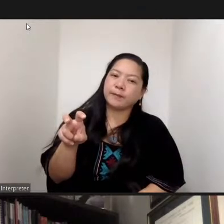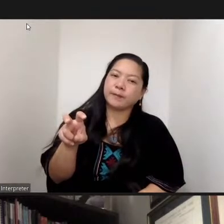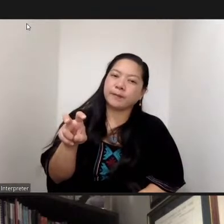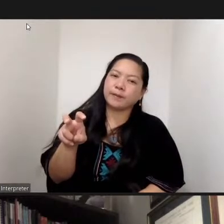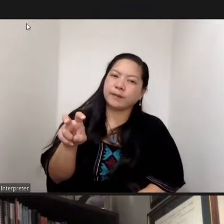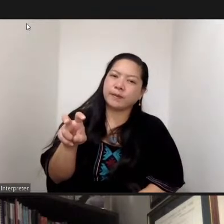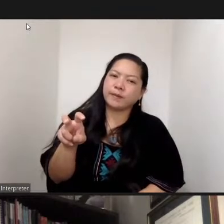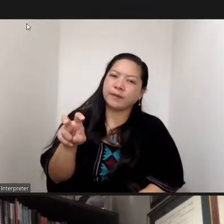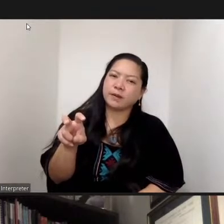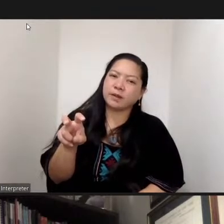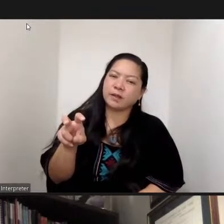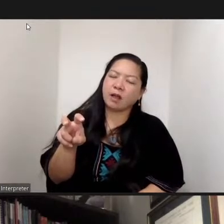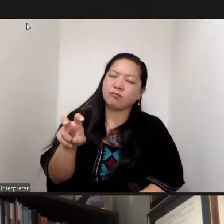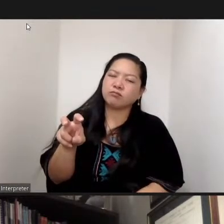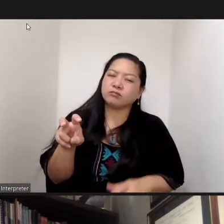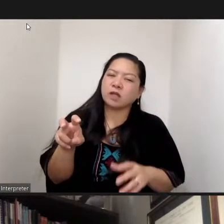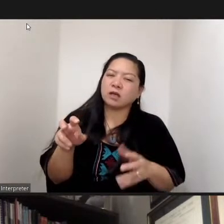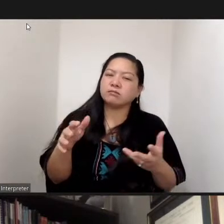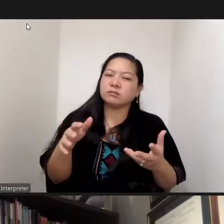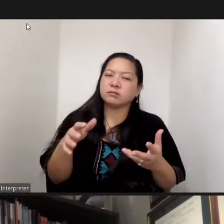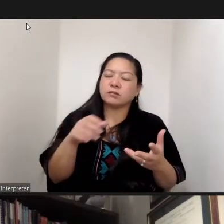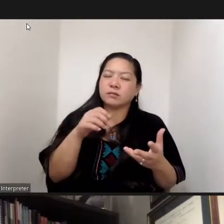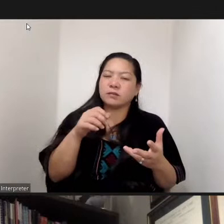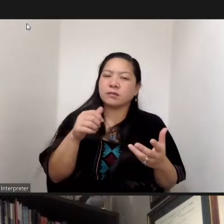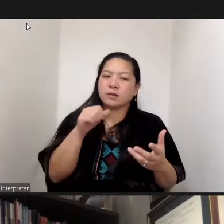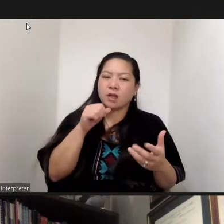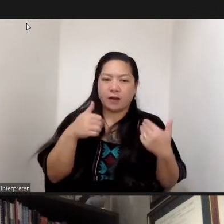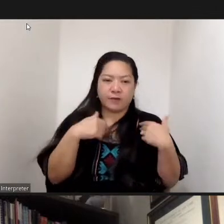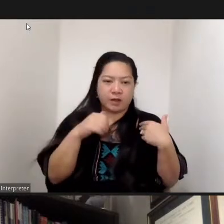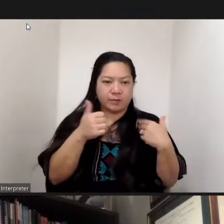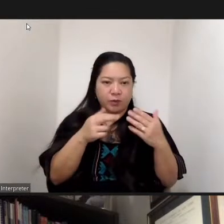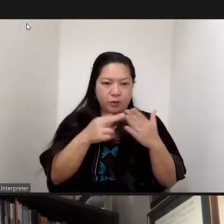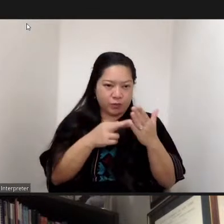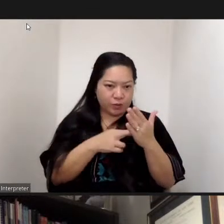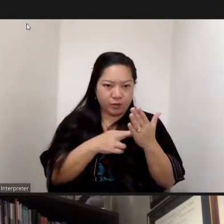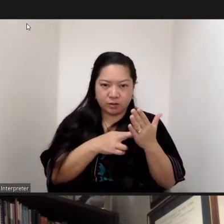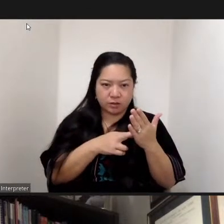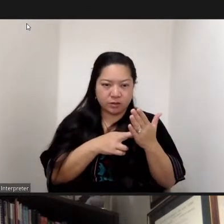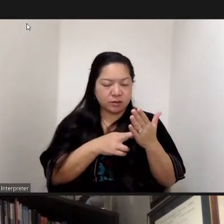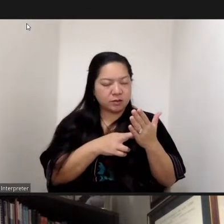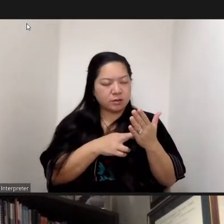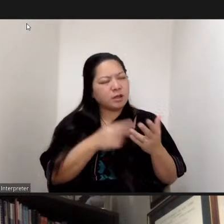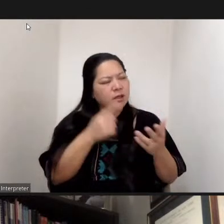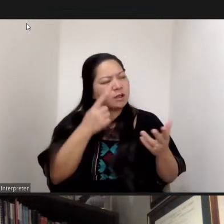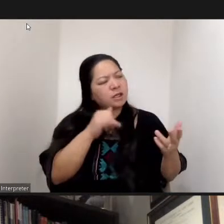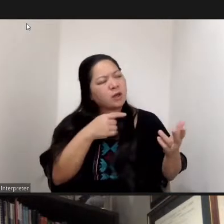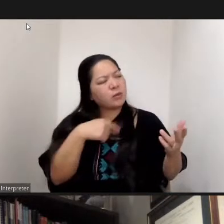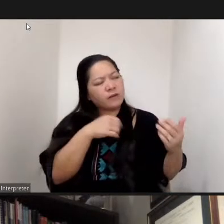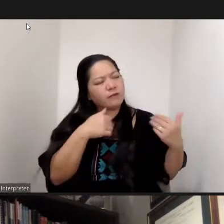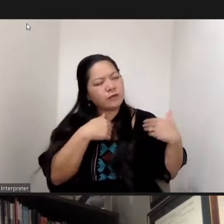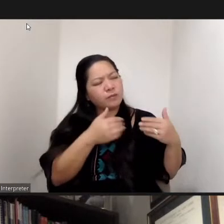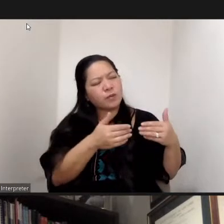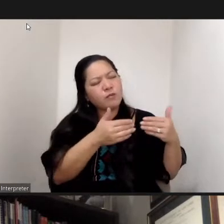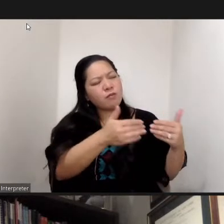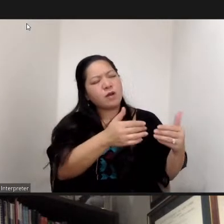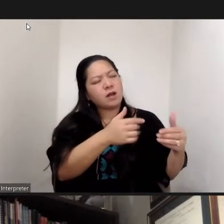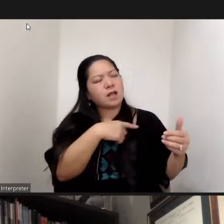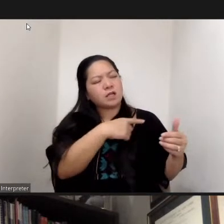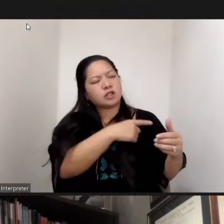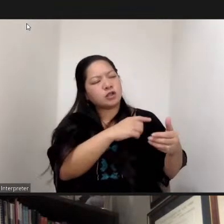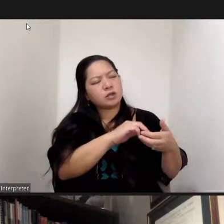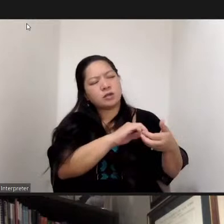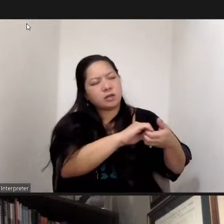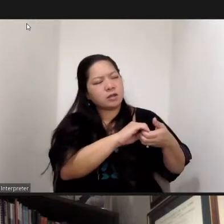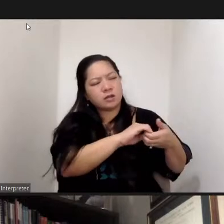emergency. Right. And so I guess moving forward, does there need to be more collaboration with the local legislature to kind of build that off ramp as you see